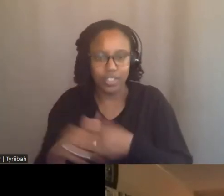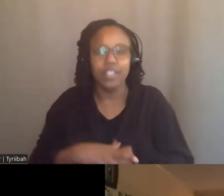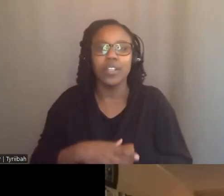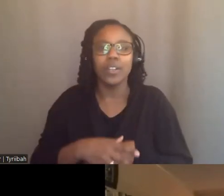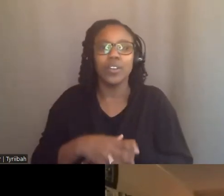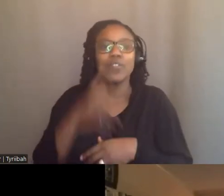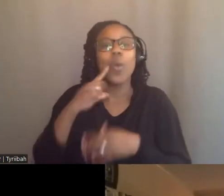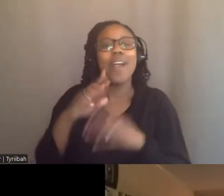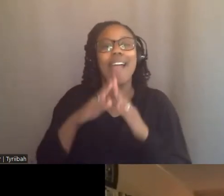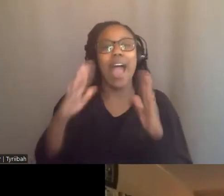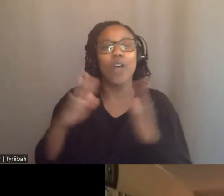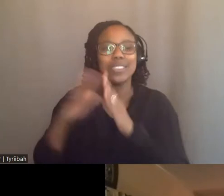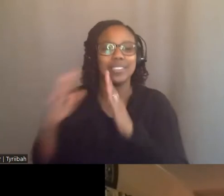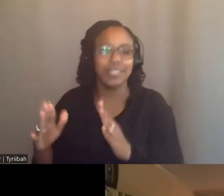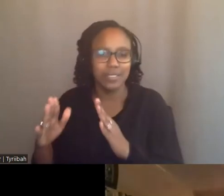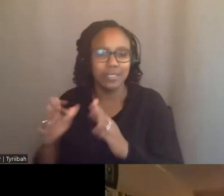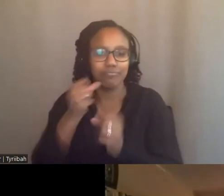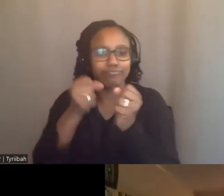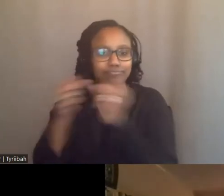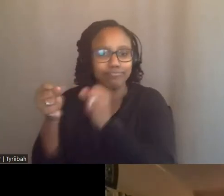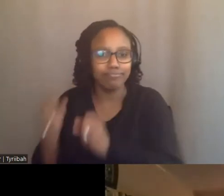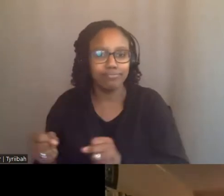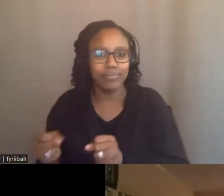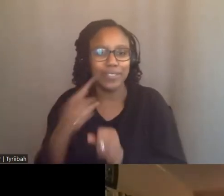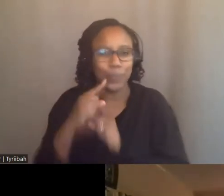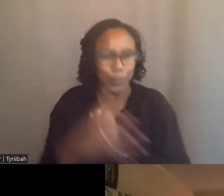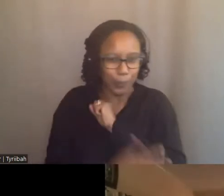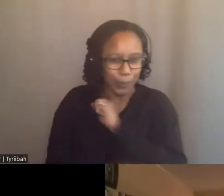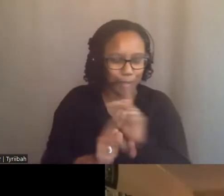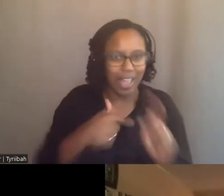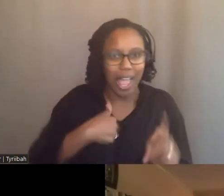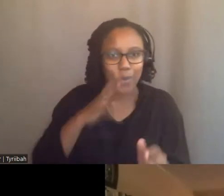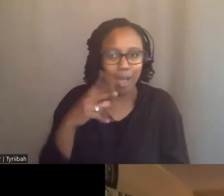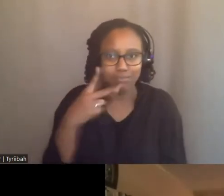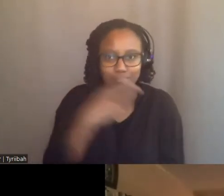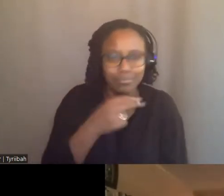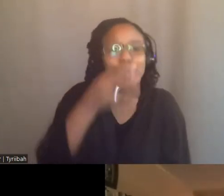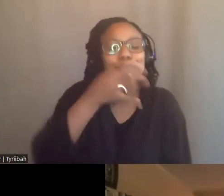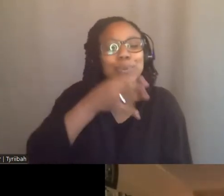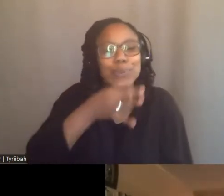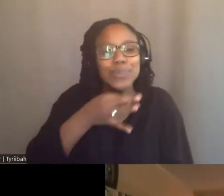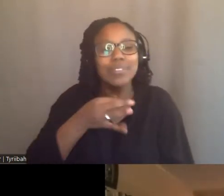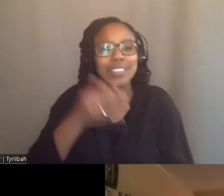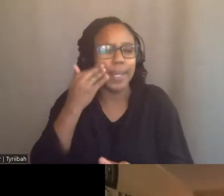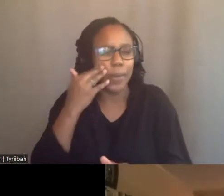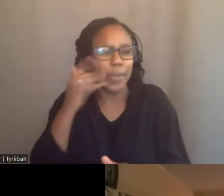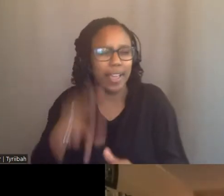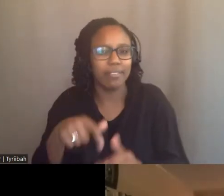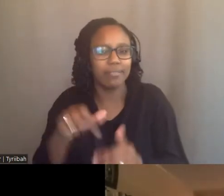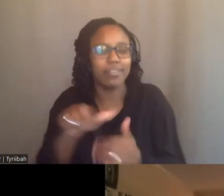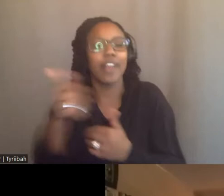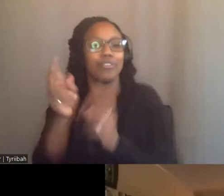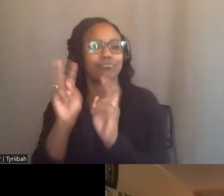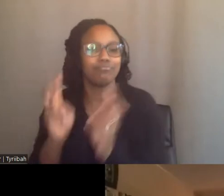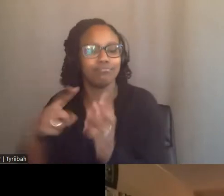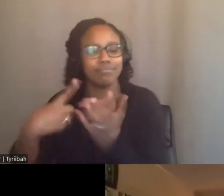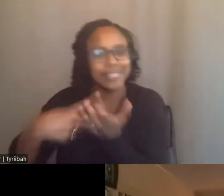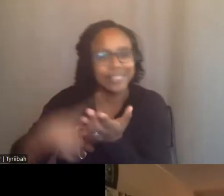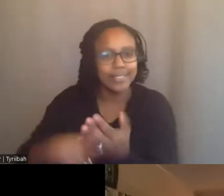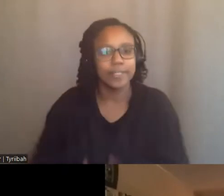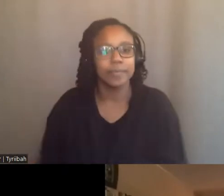So one of the, and I'm going to end soon because I know we have to get to other topics, but one of the